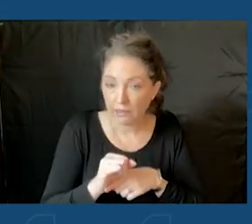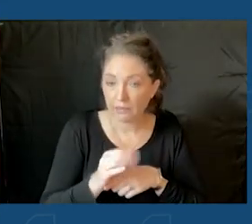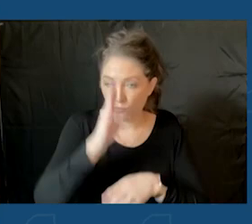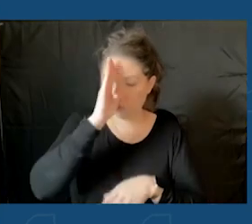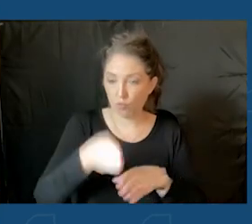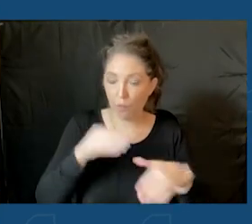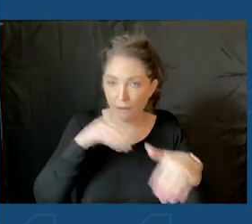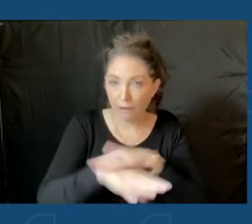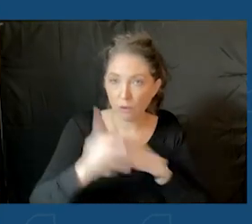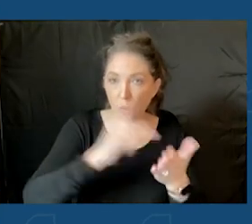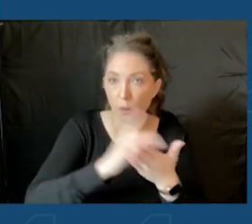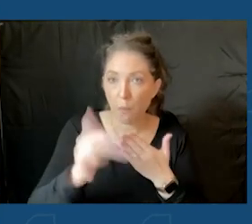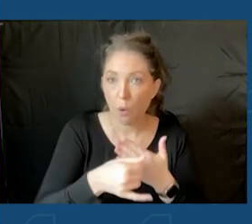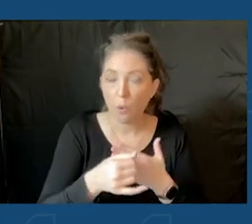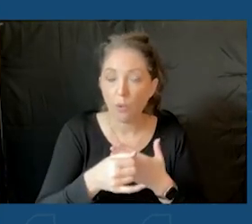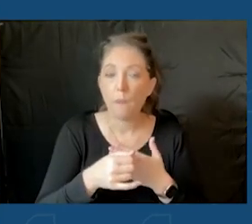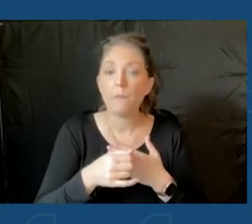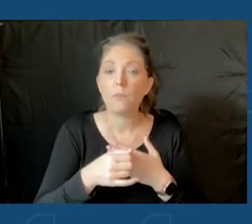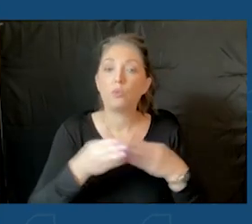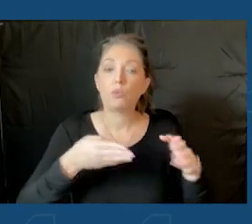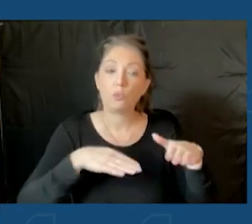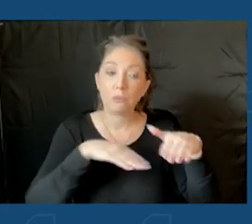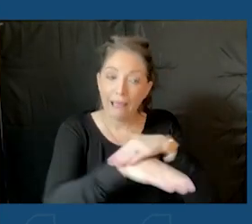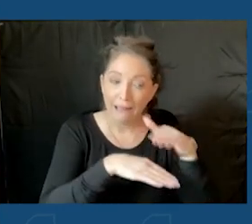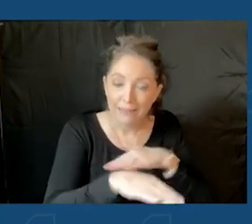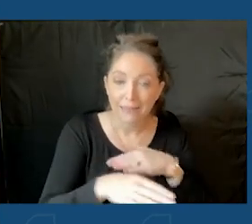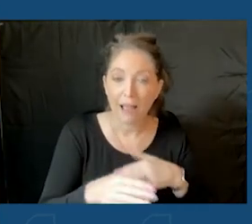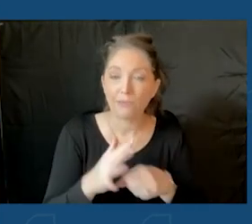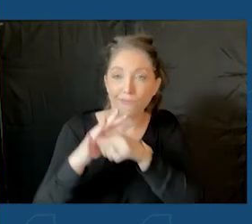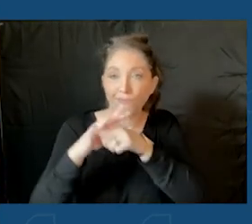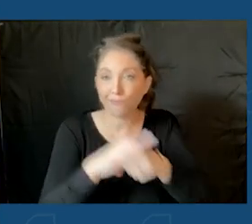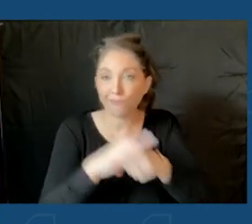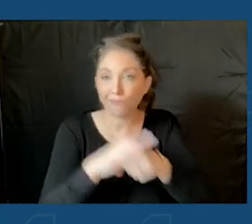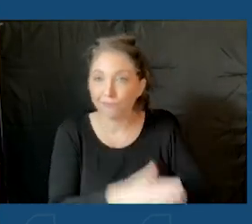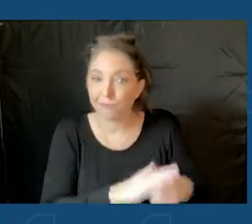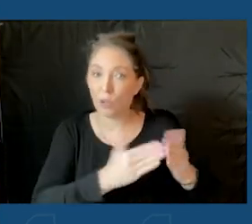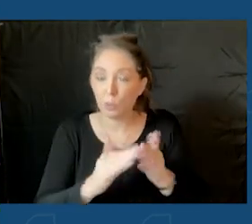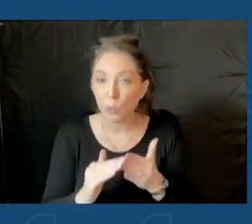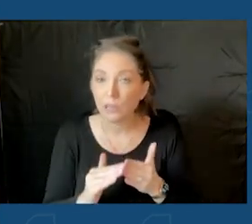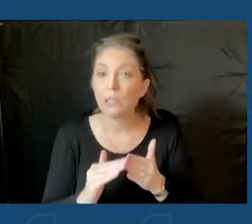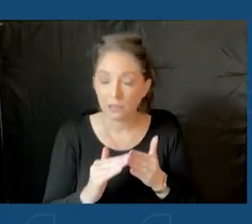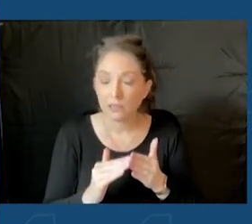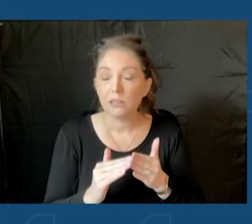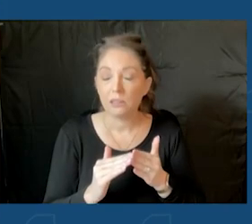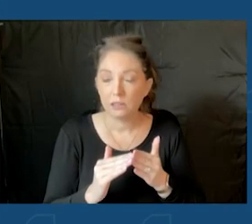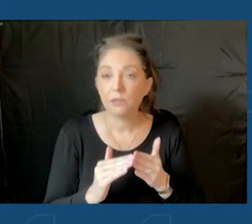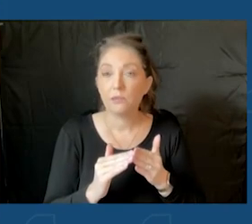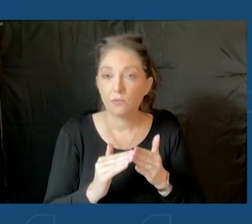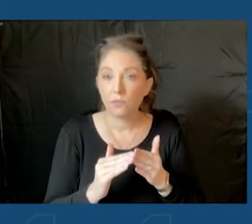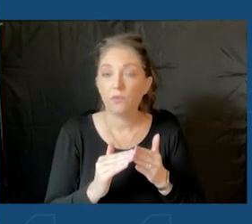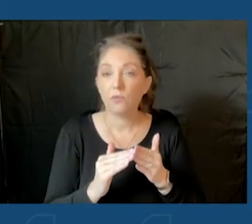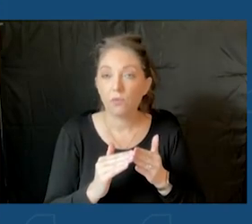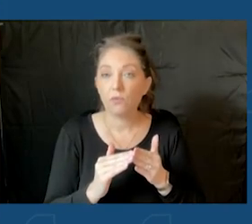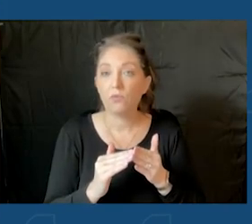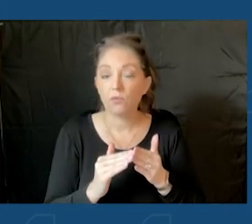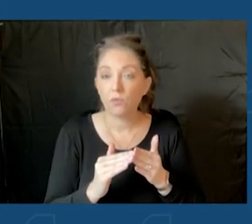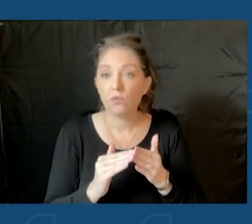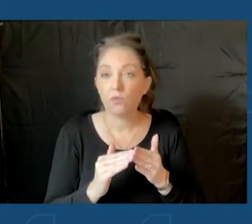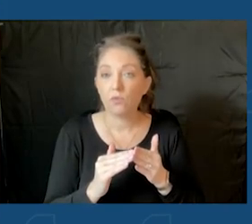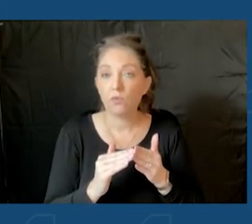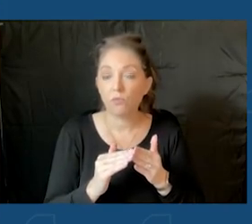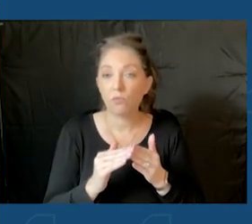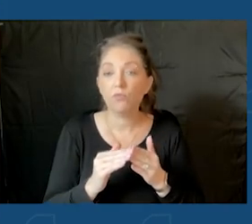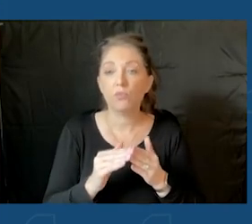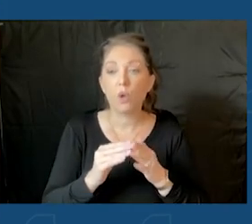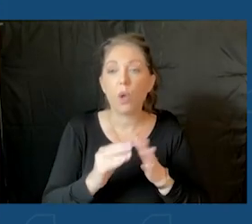to underserved communities, marginalized communities, to find a path, a career